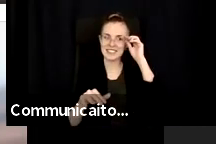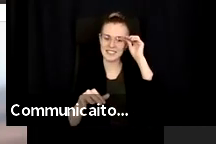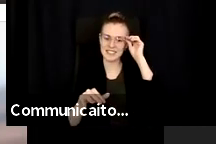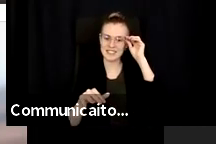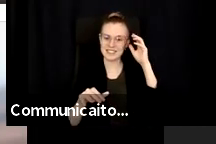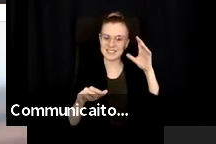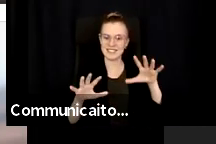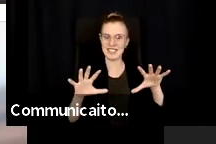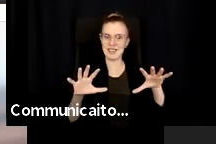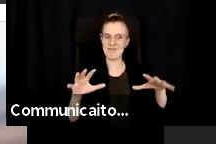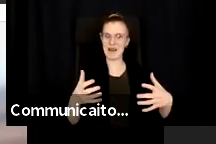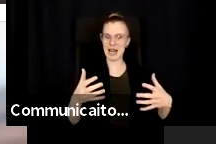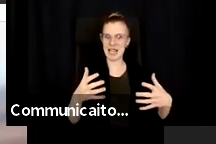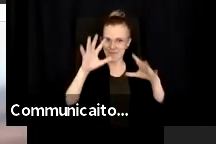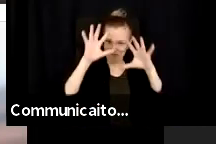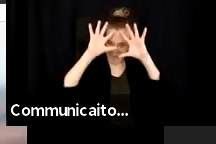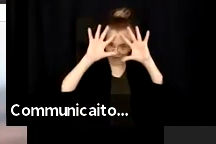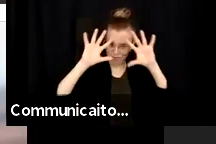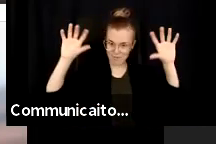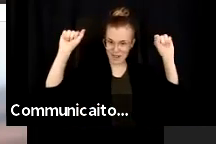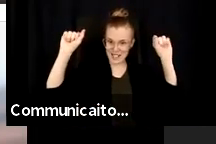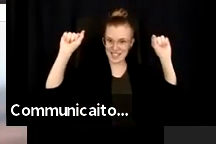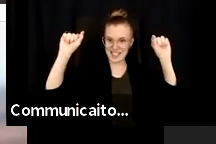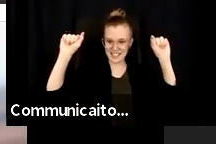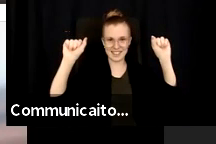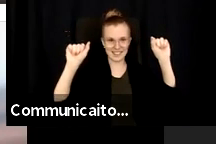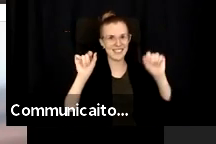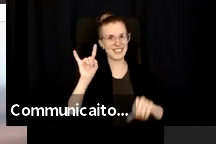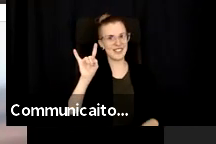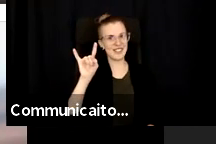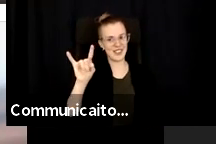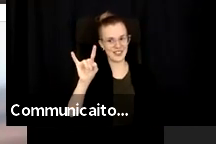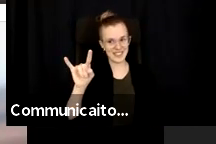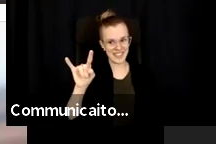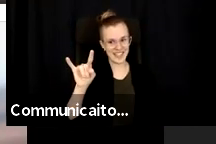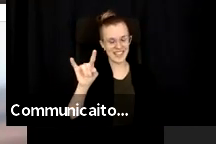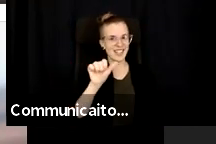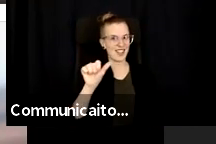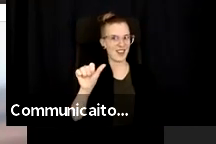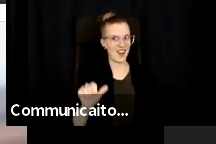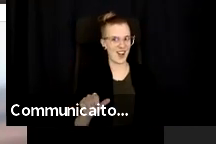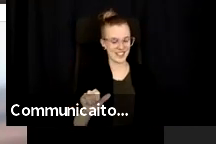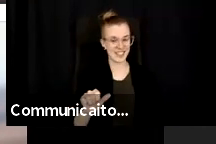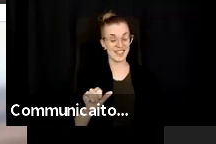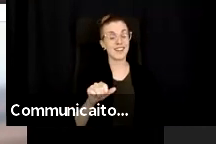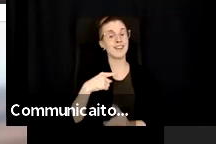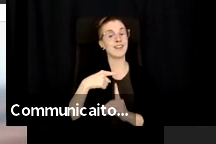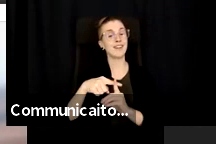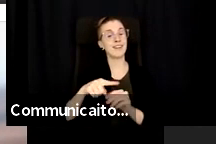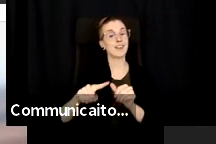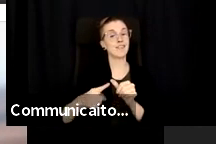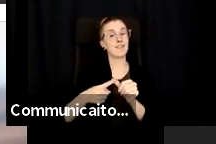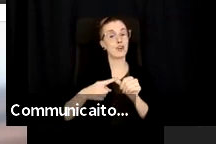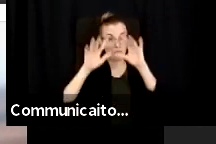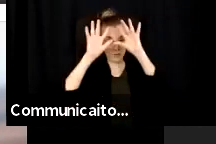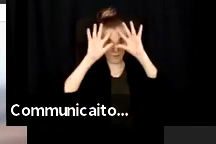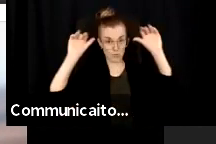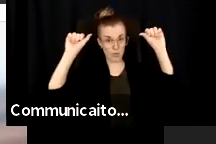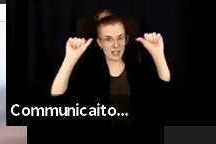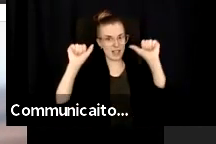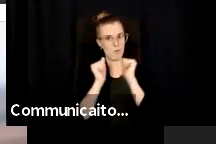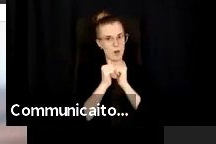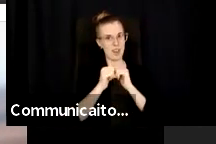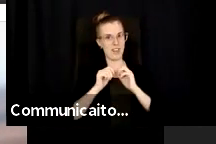body president at the University of Texas at Austin, and the first president with a physical